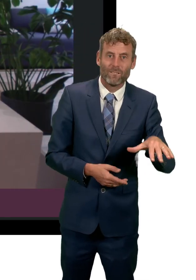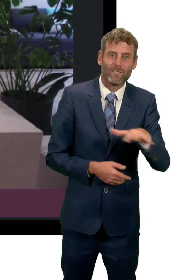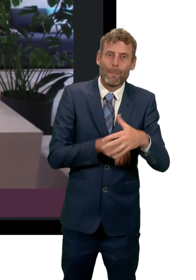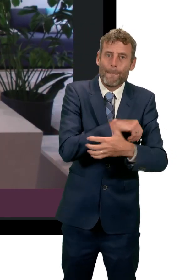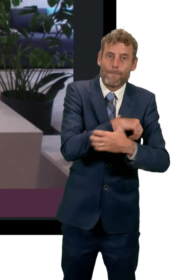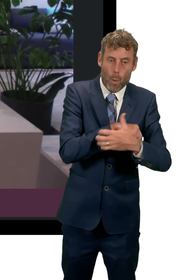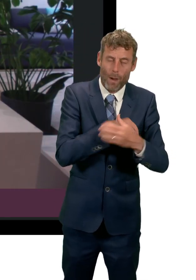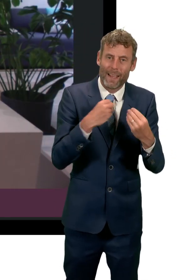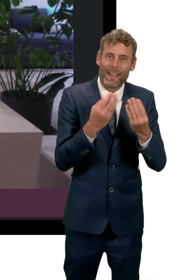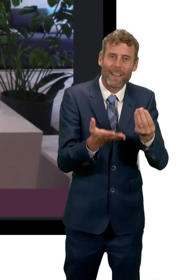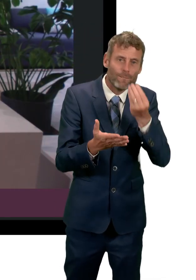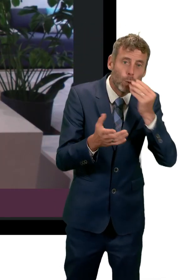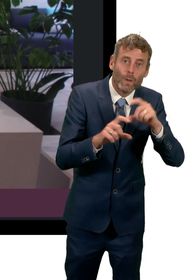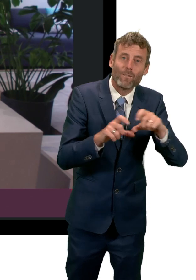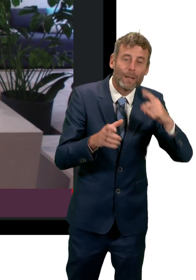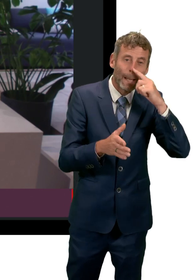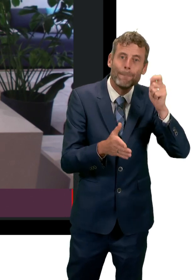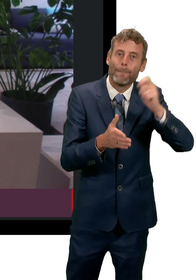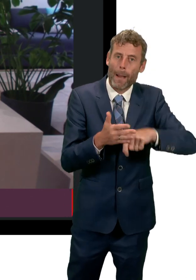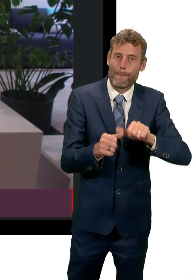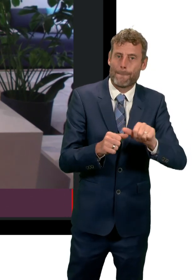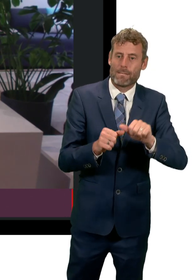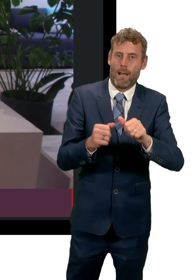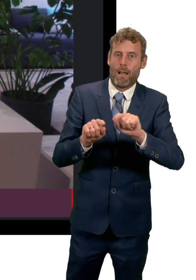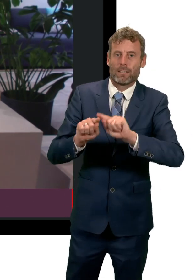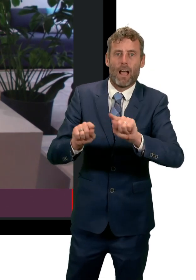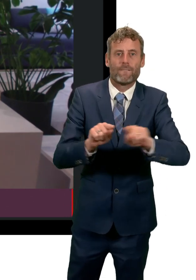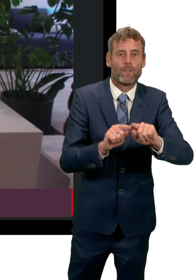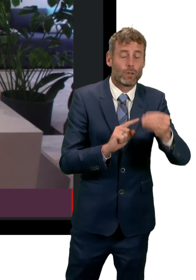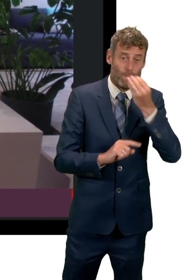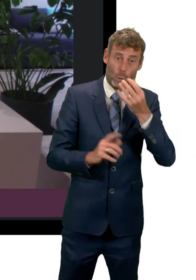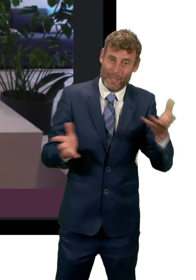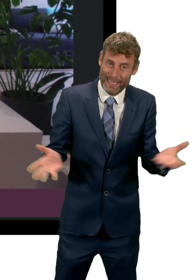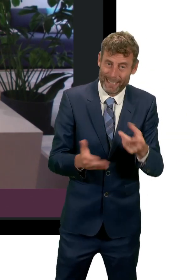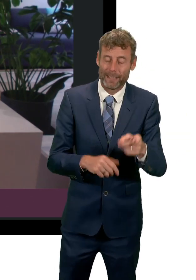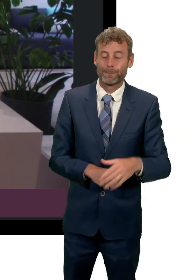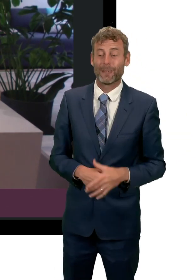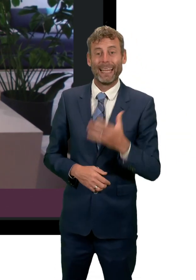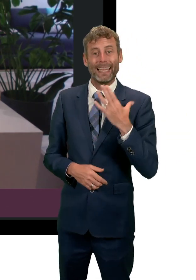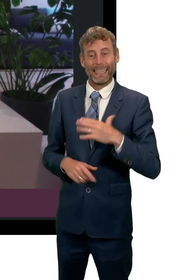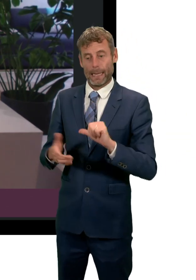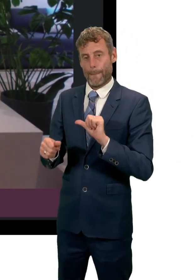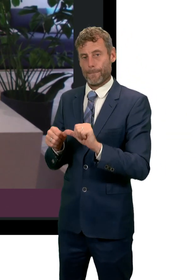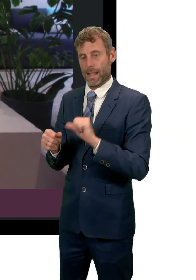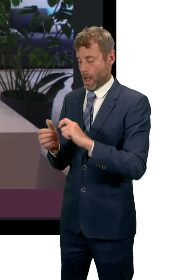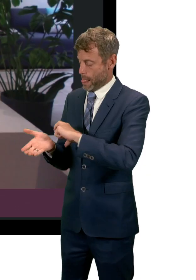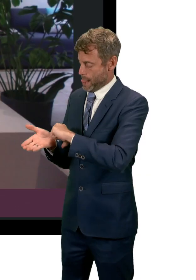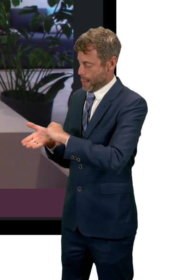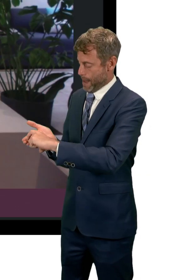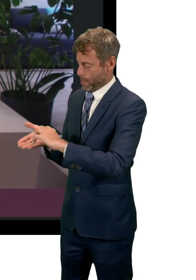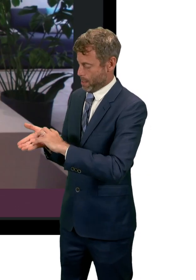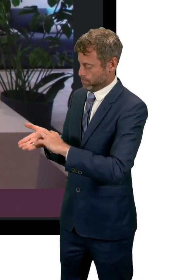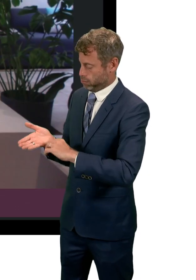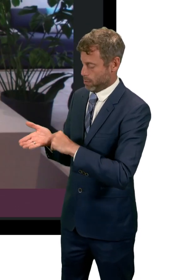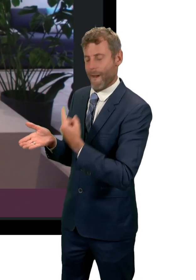the incentive, changing the incentive side of it. Third, information. That's labeling, proper labeling of, there's